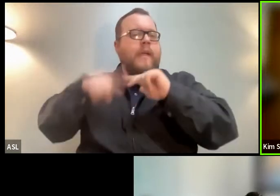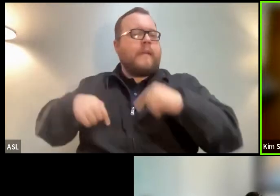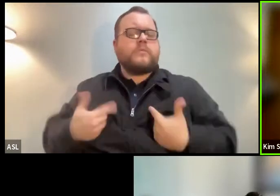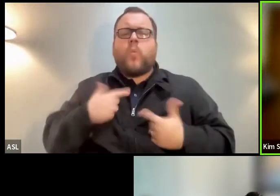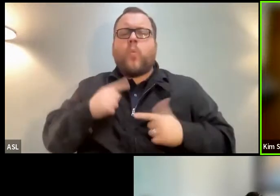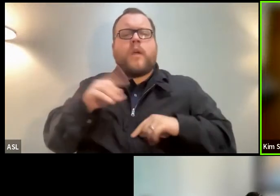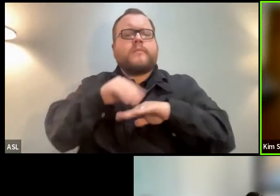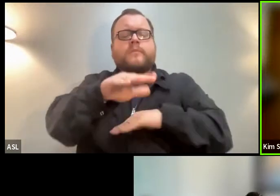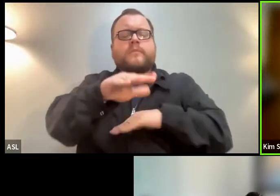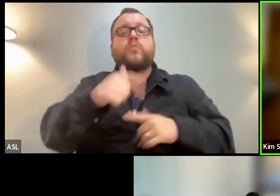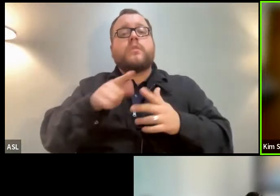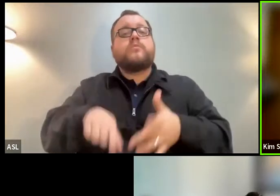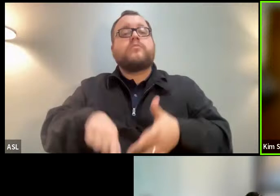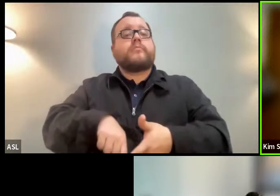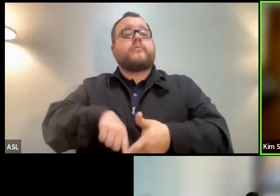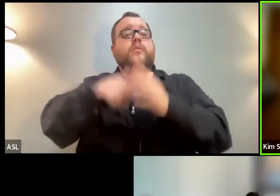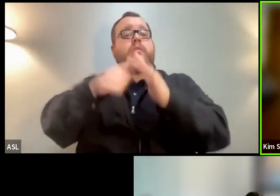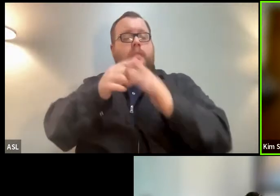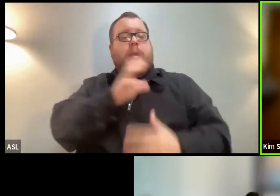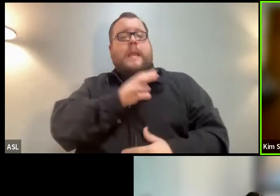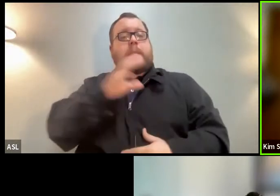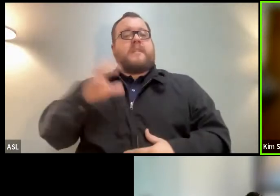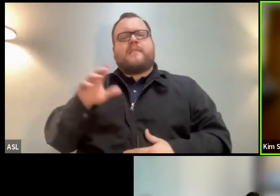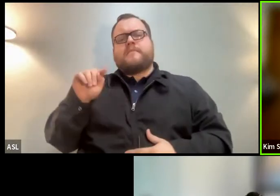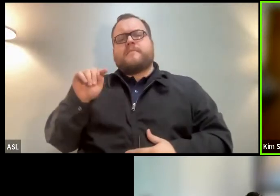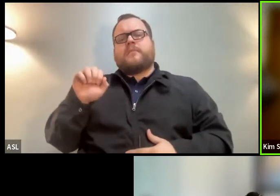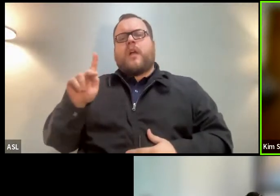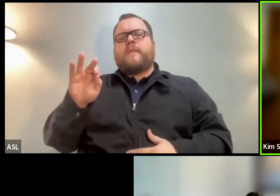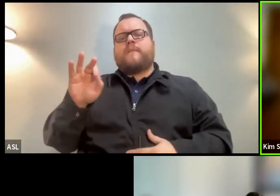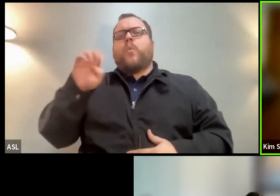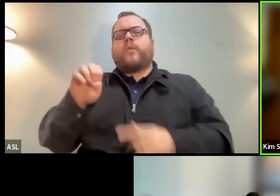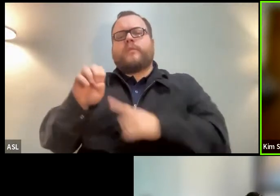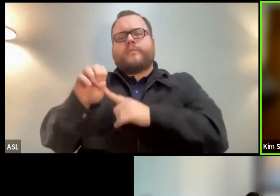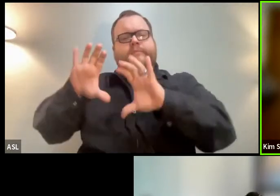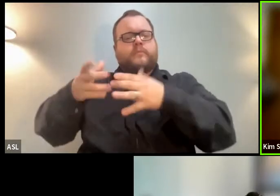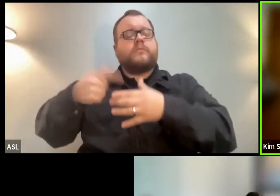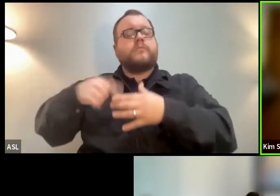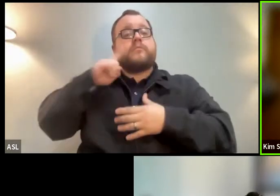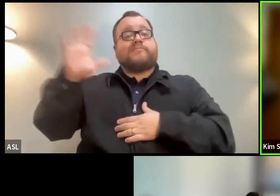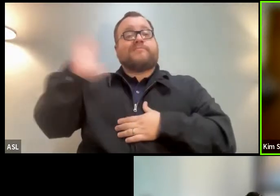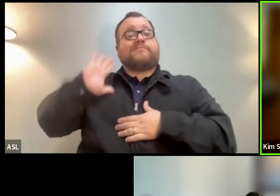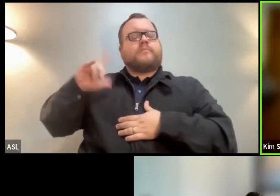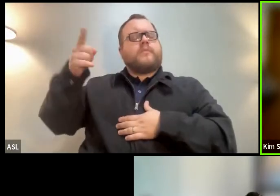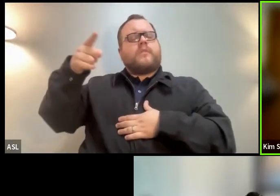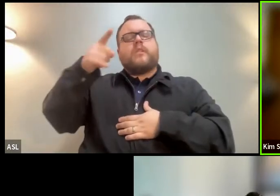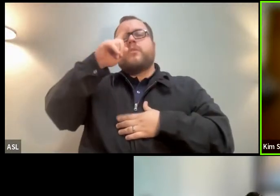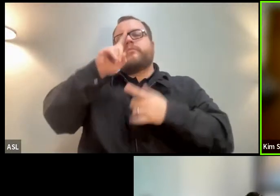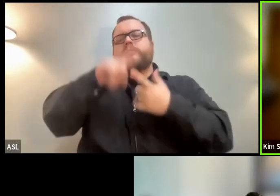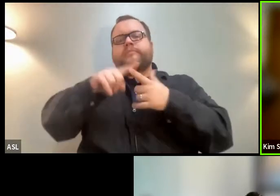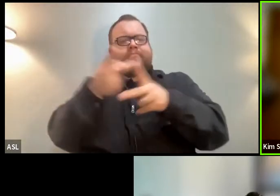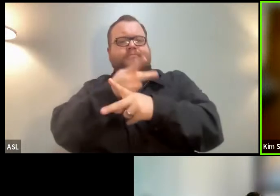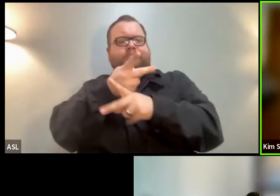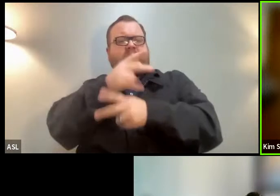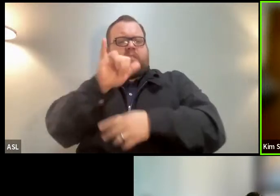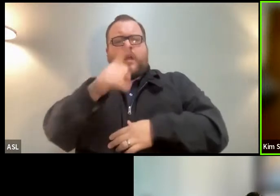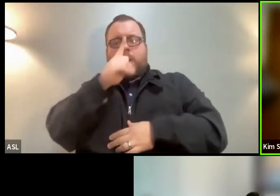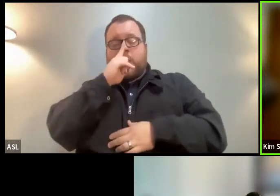task force or the committee, a long time ago to try to figure that out. And here are some